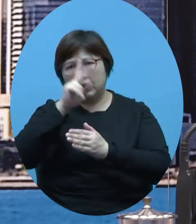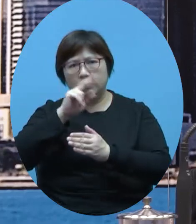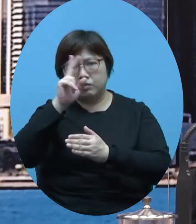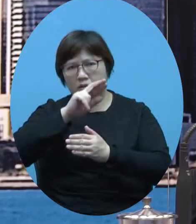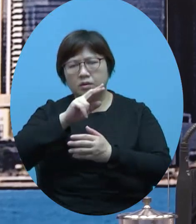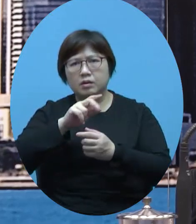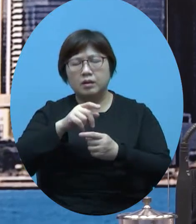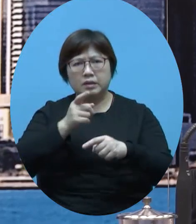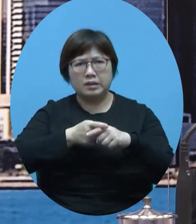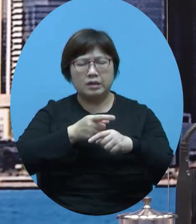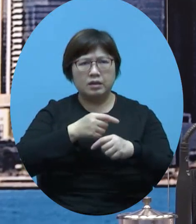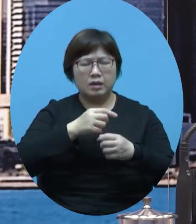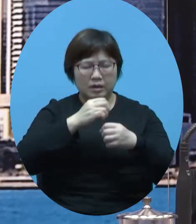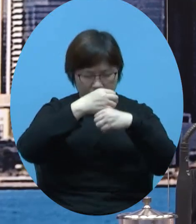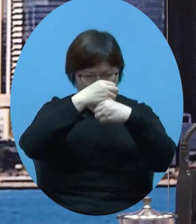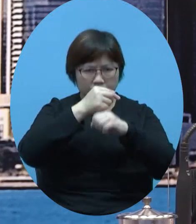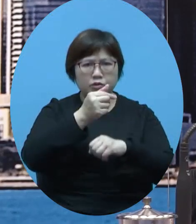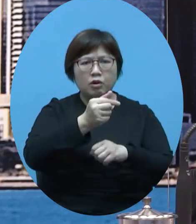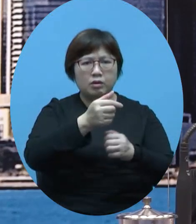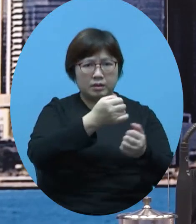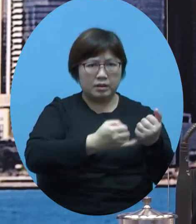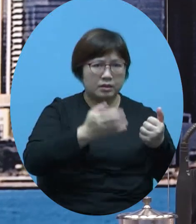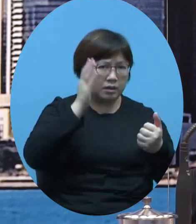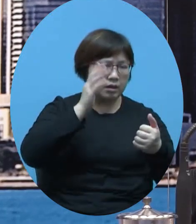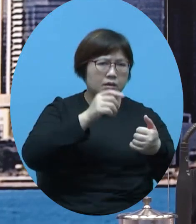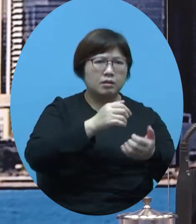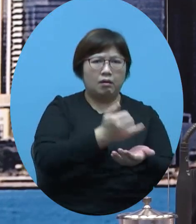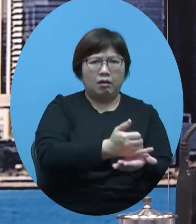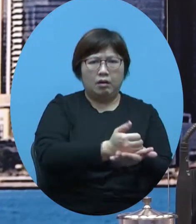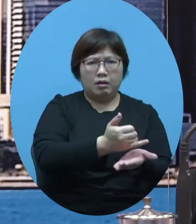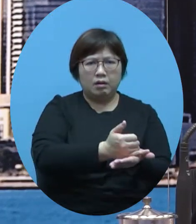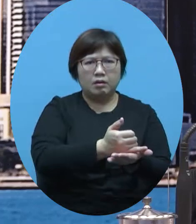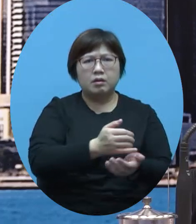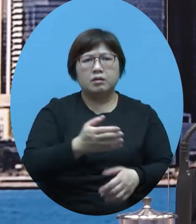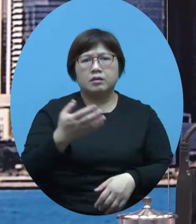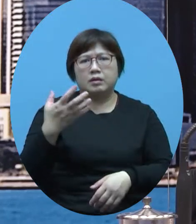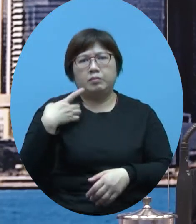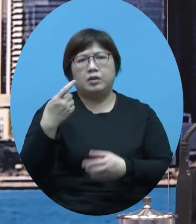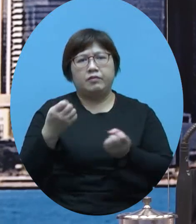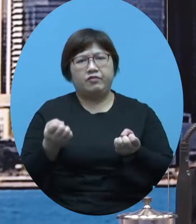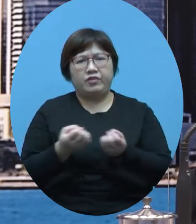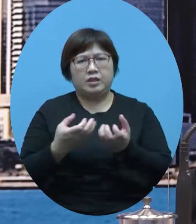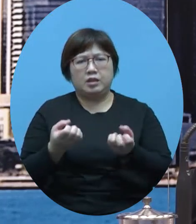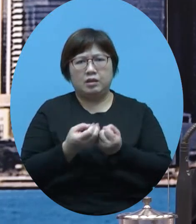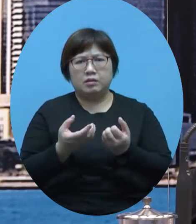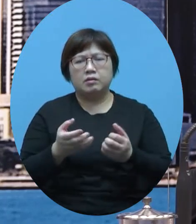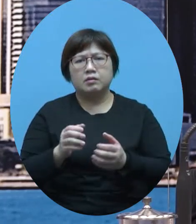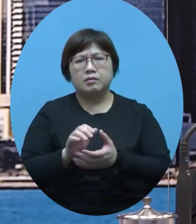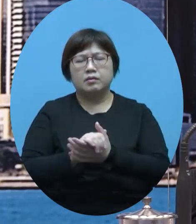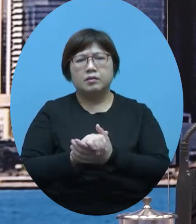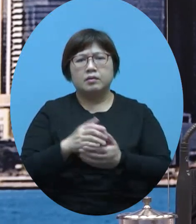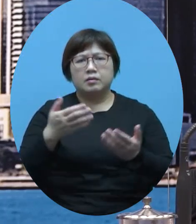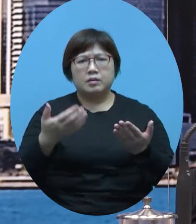has stayed, and that was that happened yesterday. And so now we are rectifying the situation for